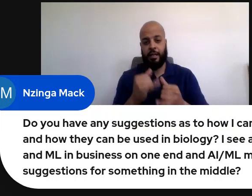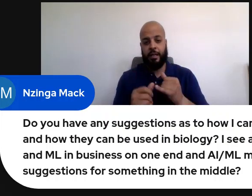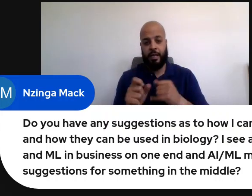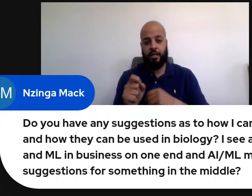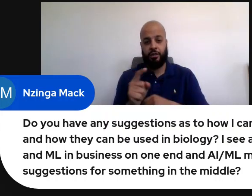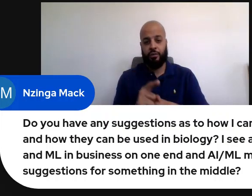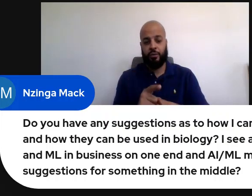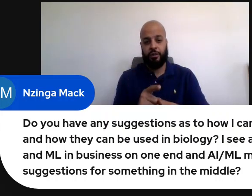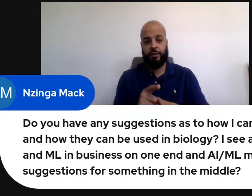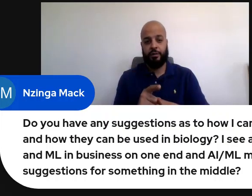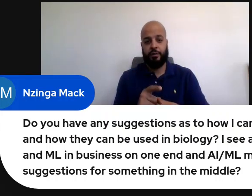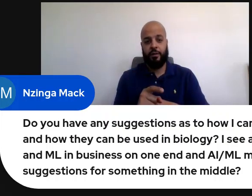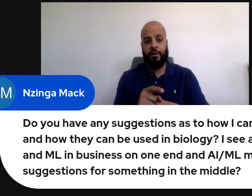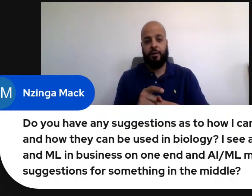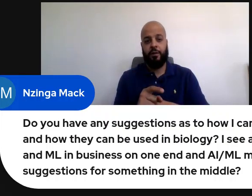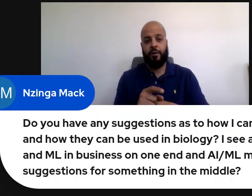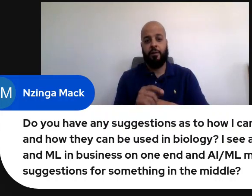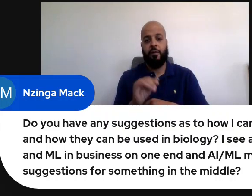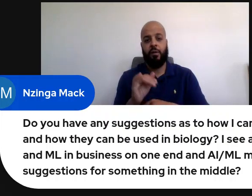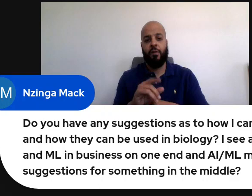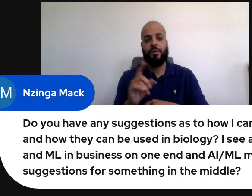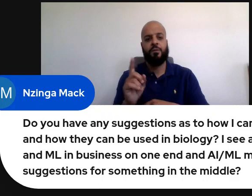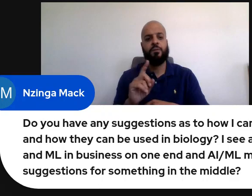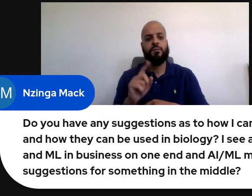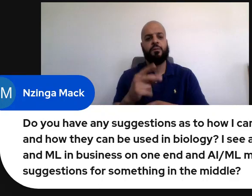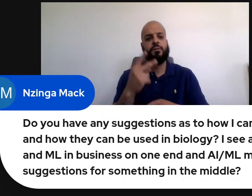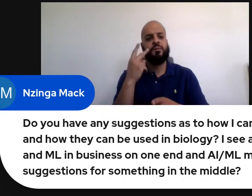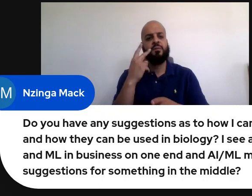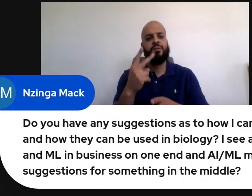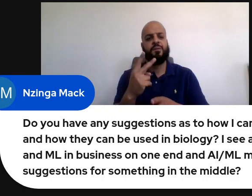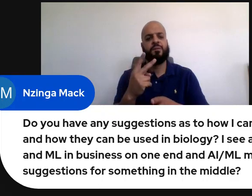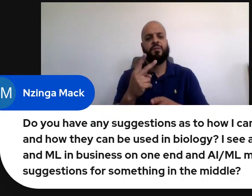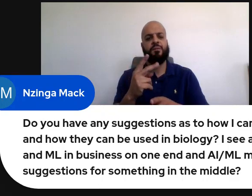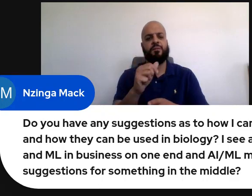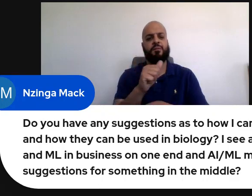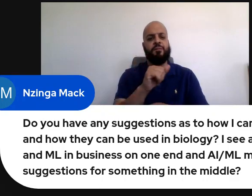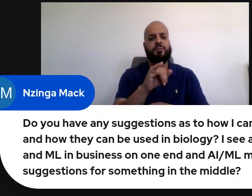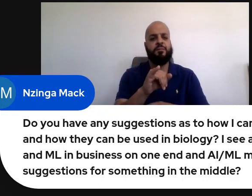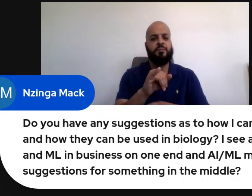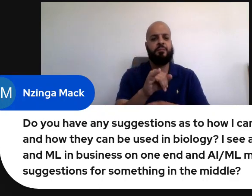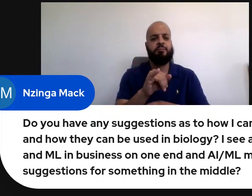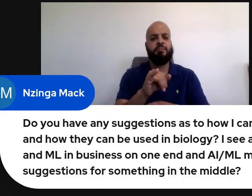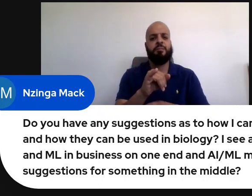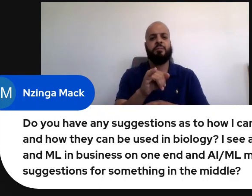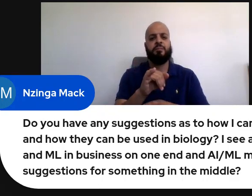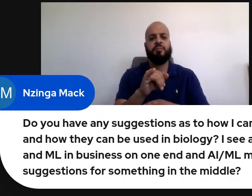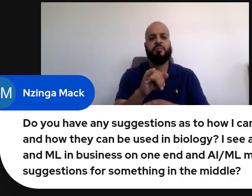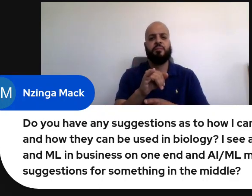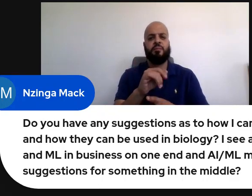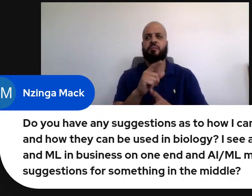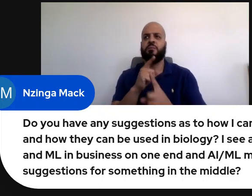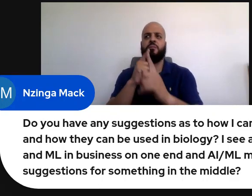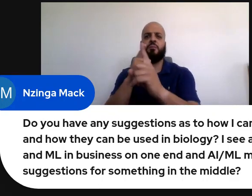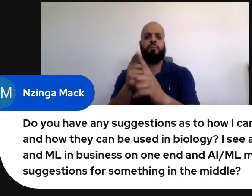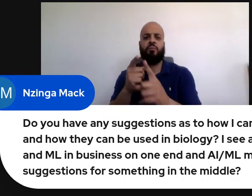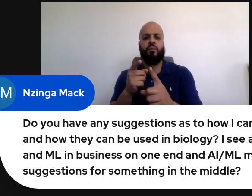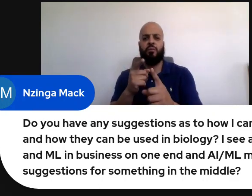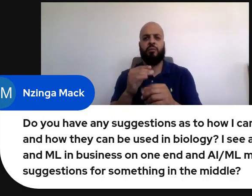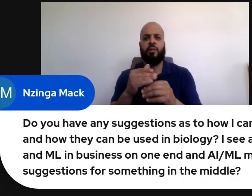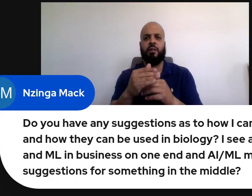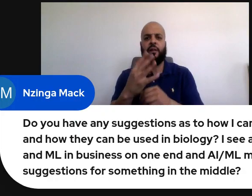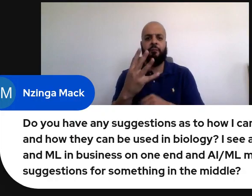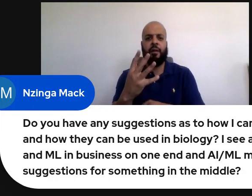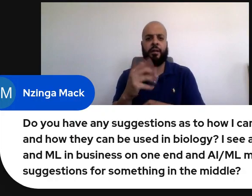that is, where do you see the field of AI in immunology heading in the next 5 to 10